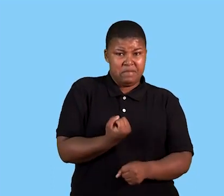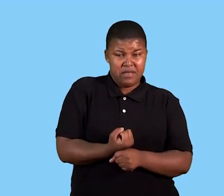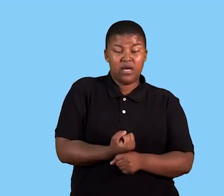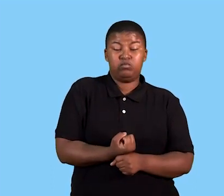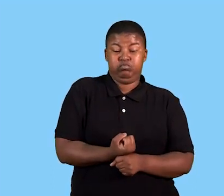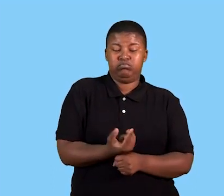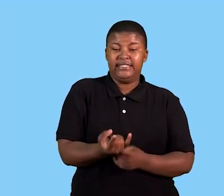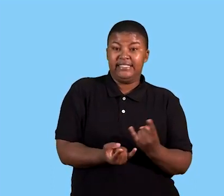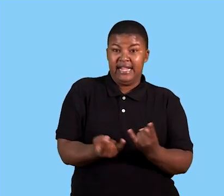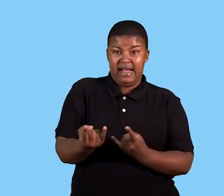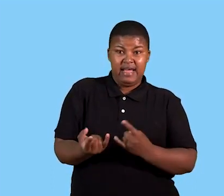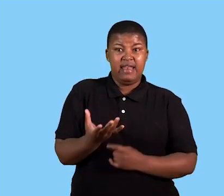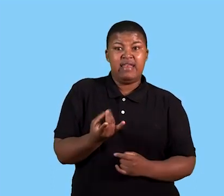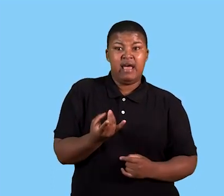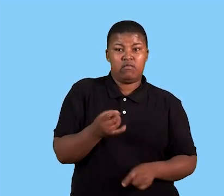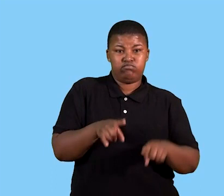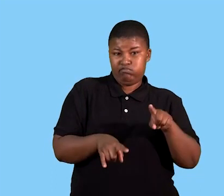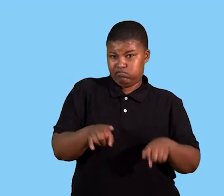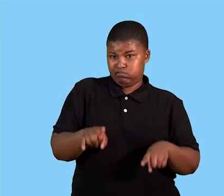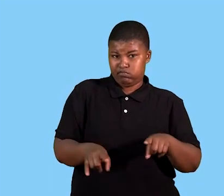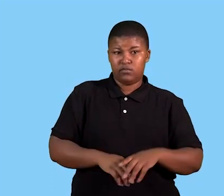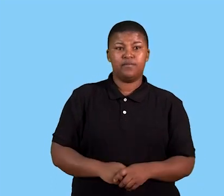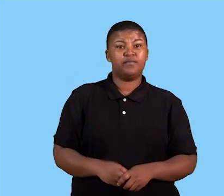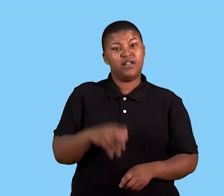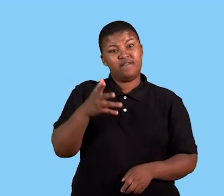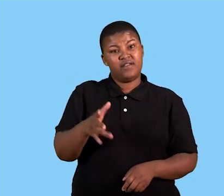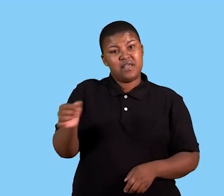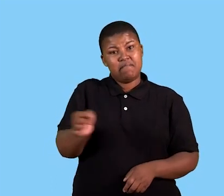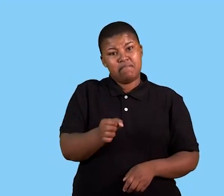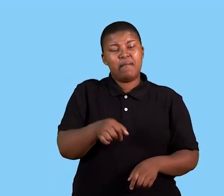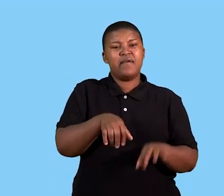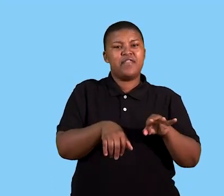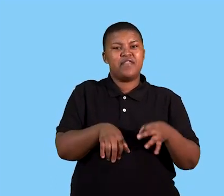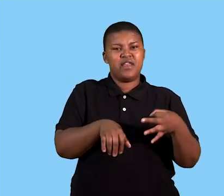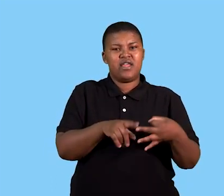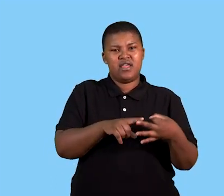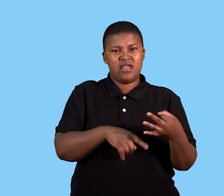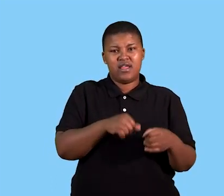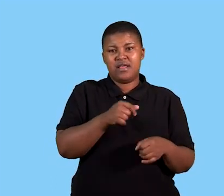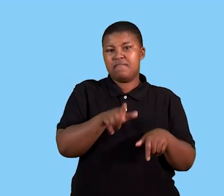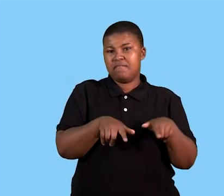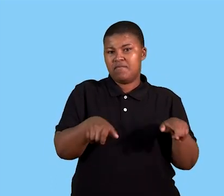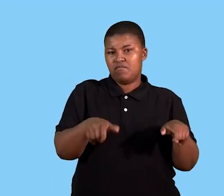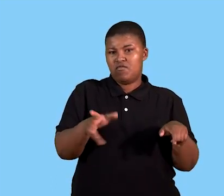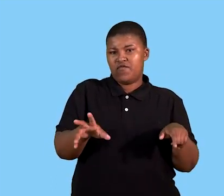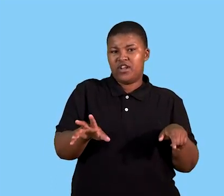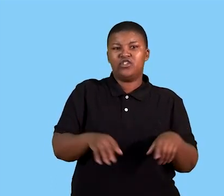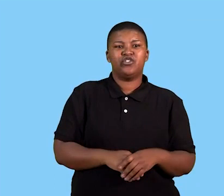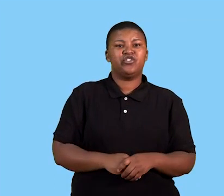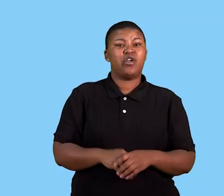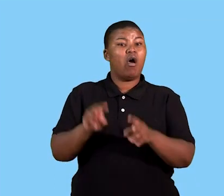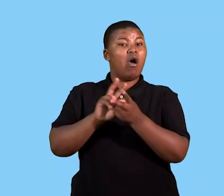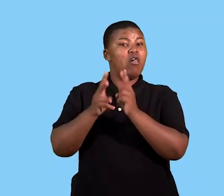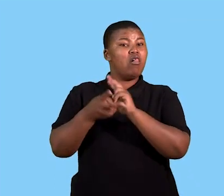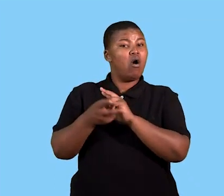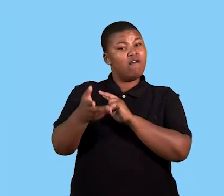wide variety of meat products. He employs 3 workers to help him in the butchery. He had to get a loan from ABC